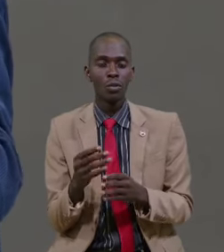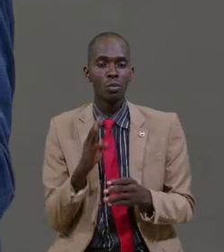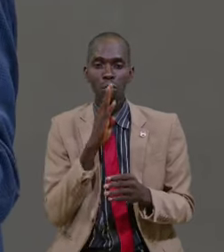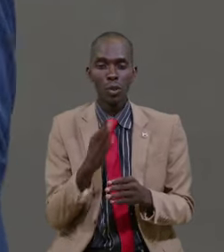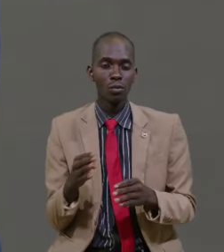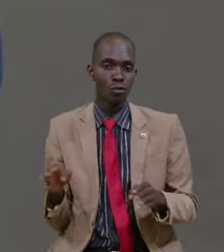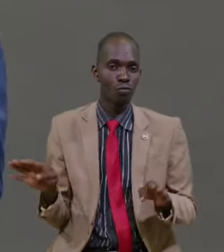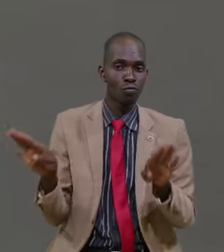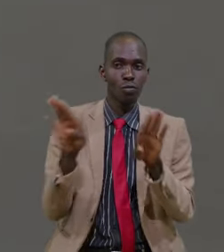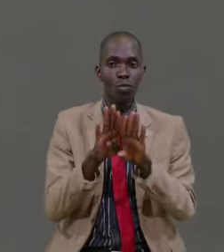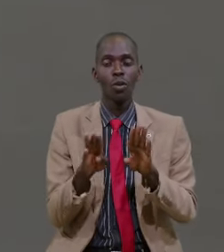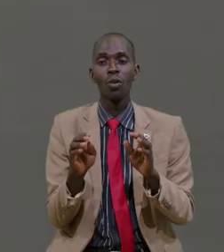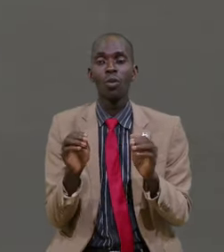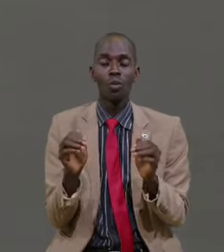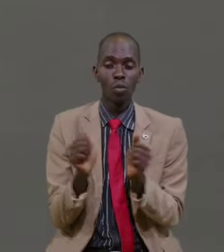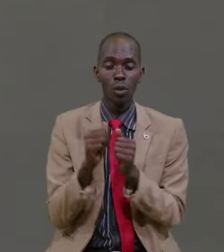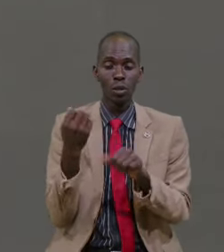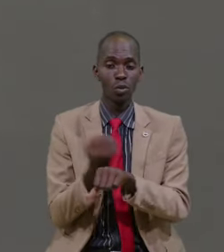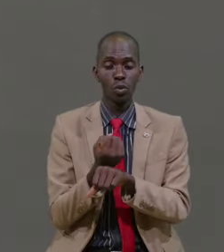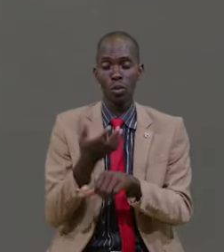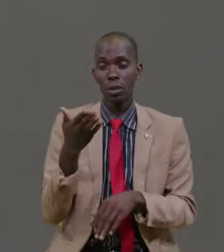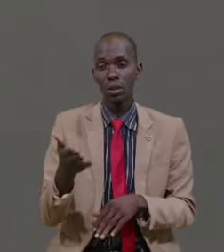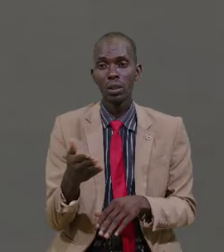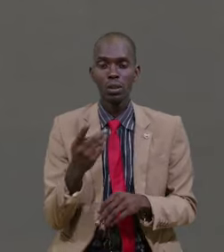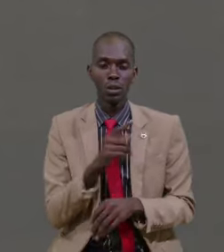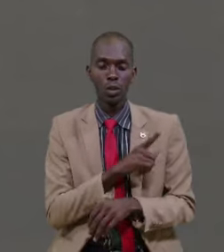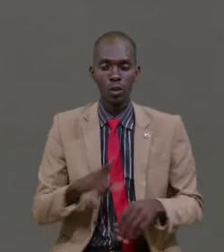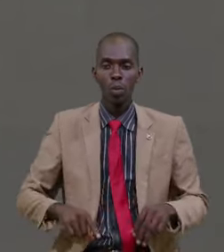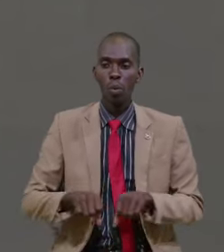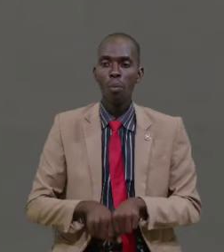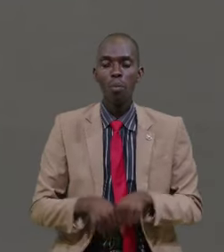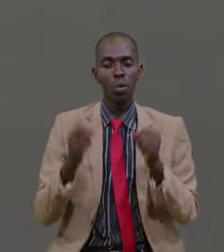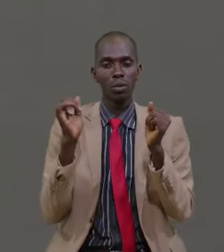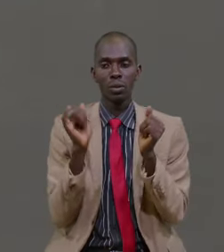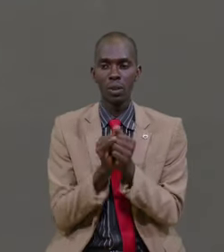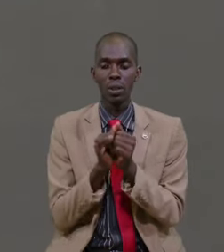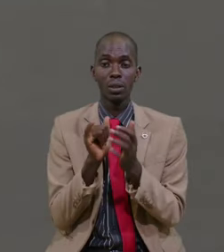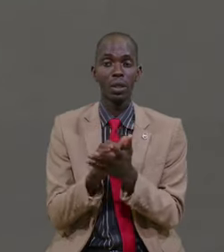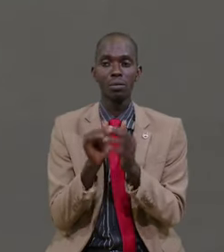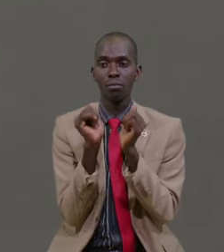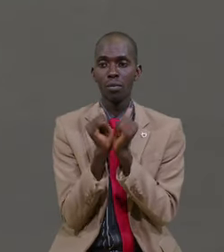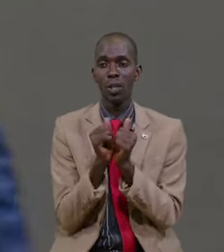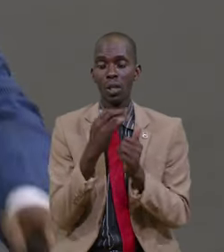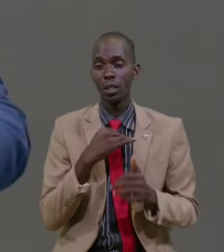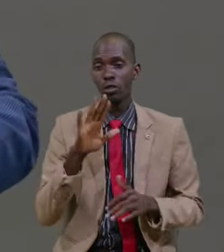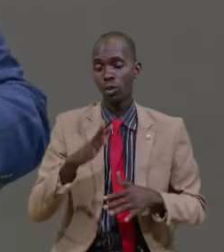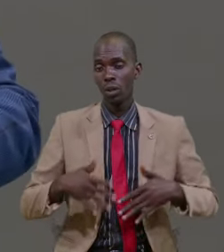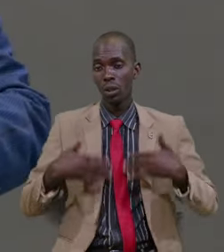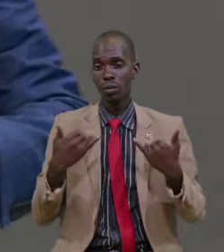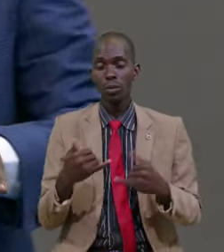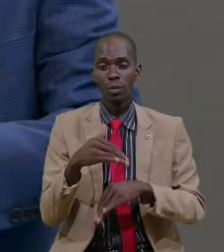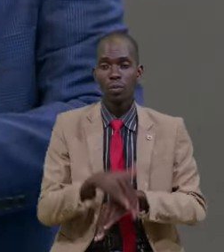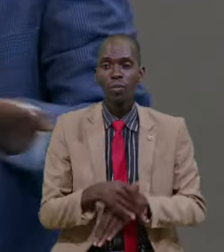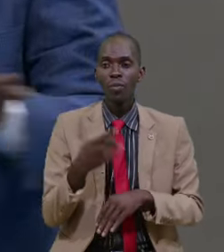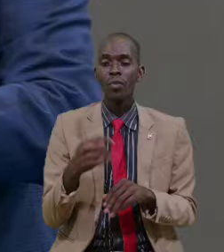with the stone there, the Lord broke that bondage. And your life tonight, the